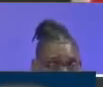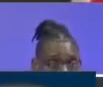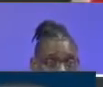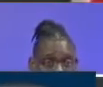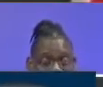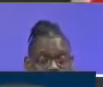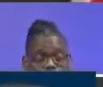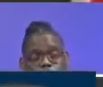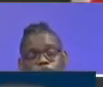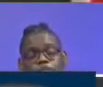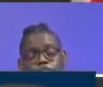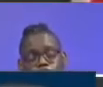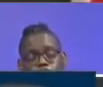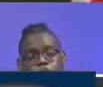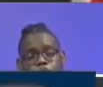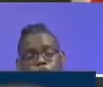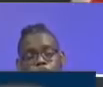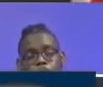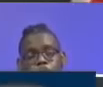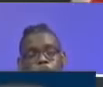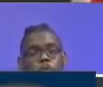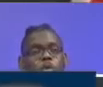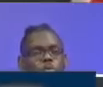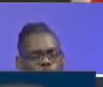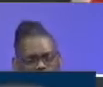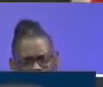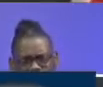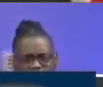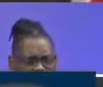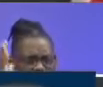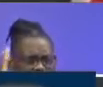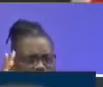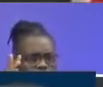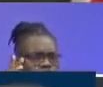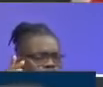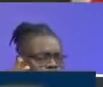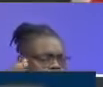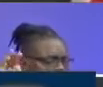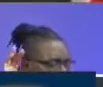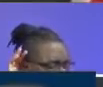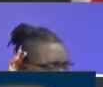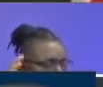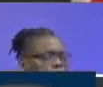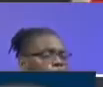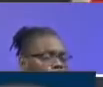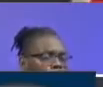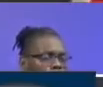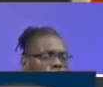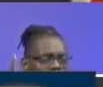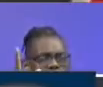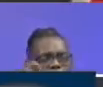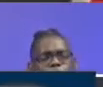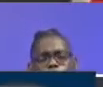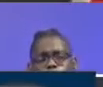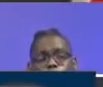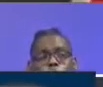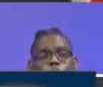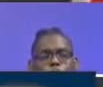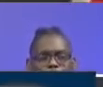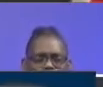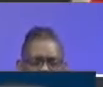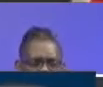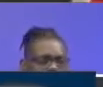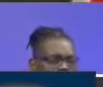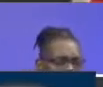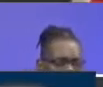you would hear further on the regulations that will be adjusted, and we go to